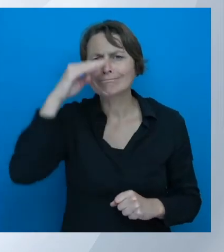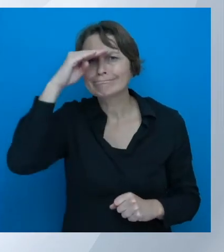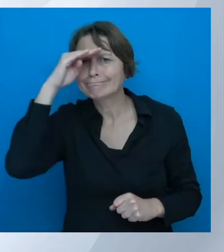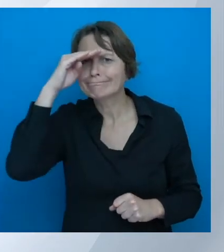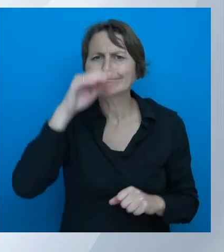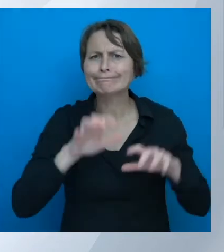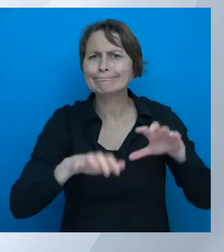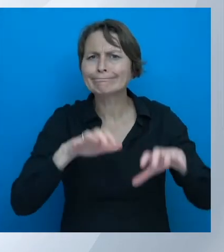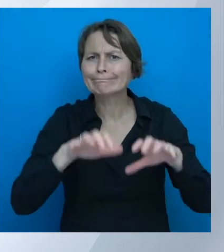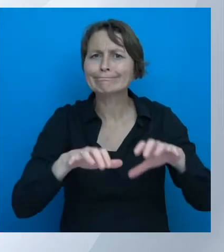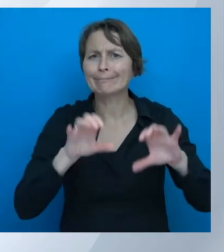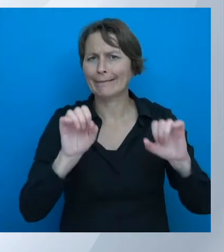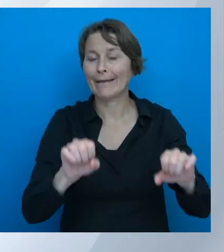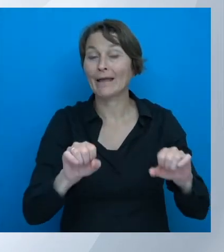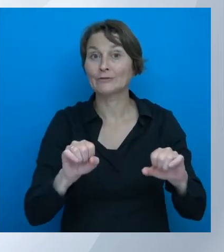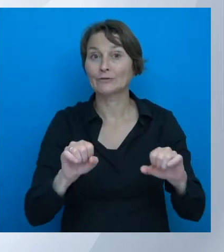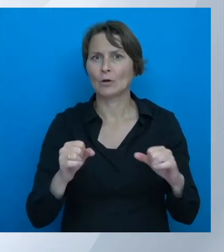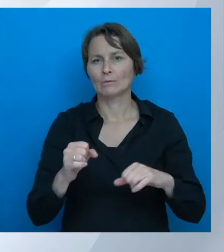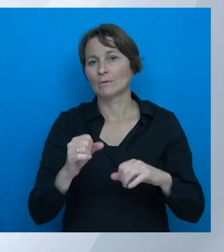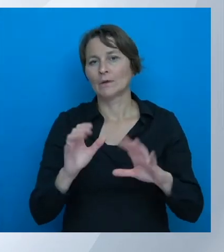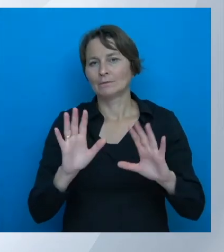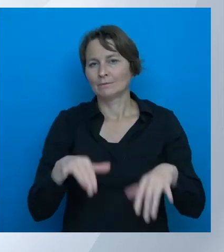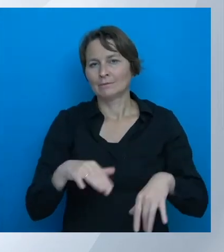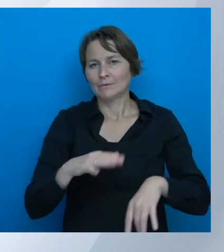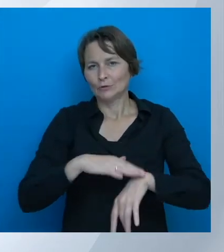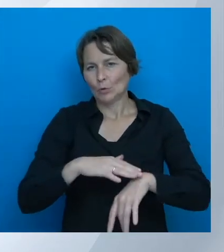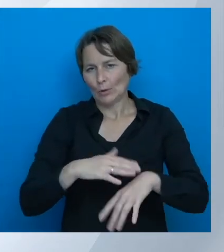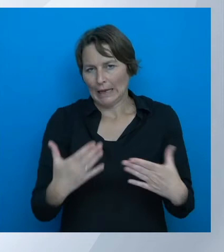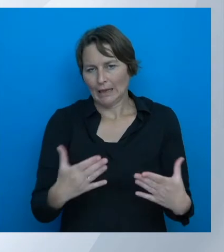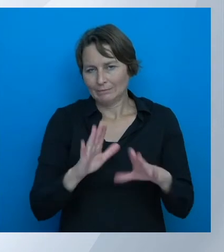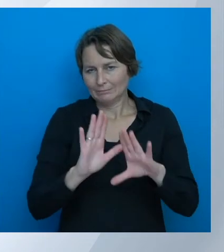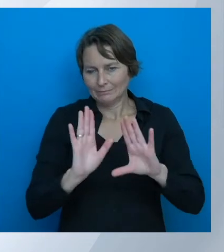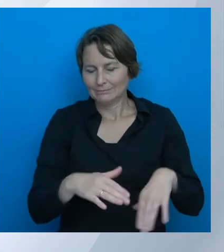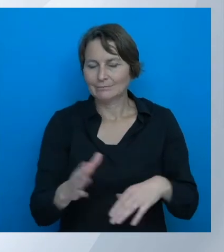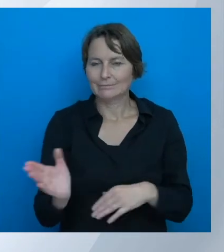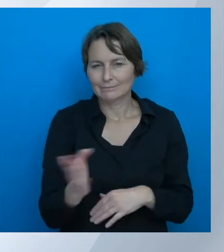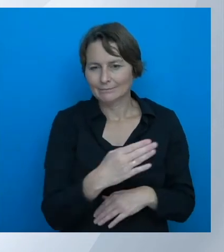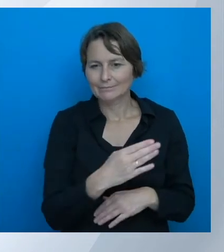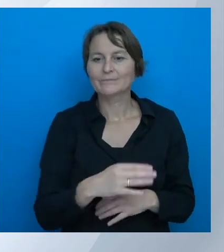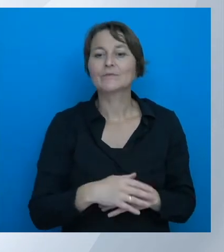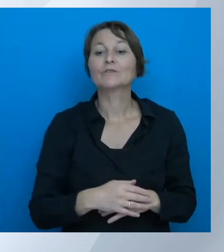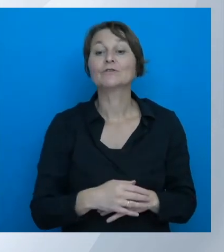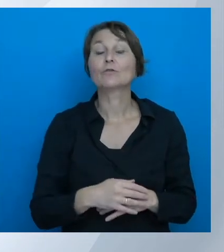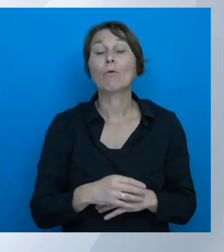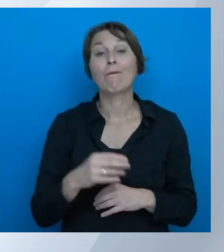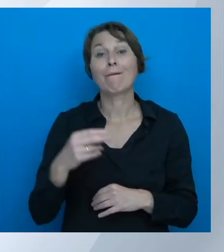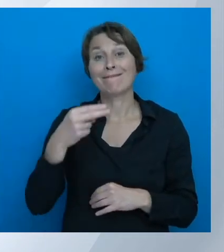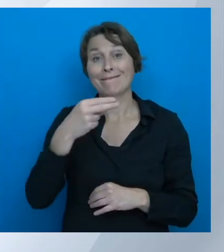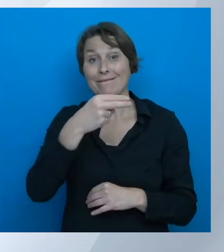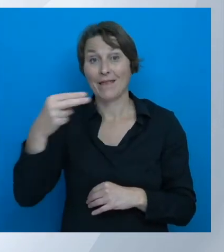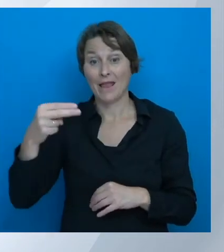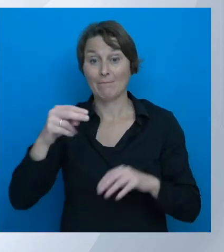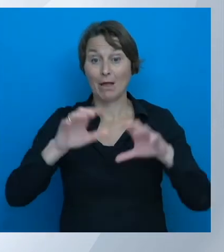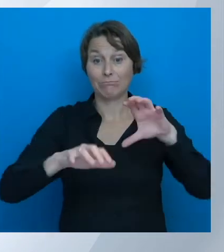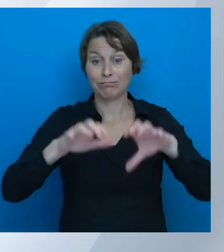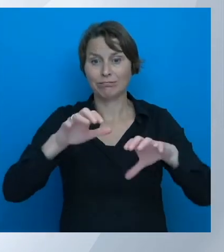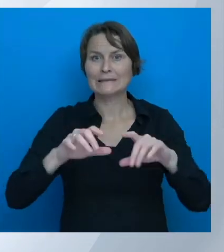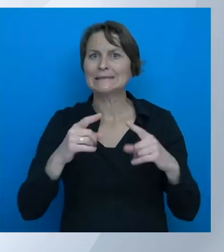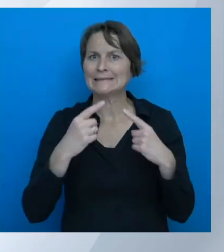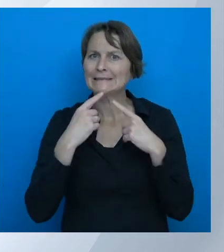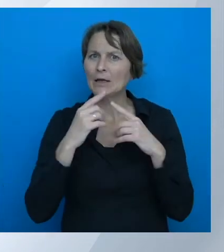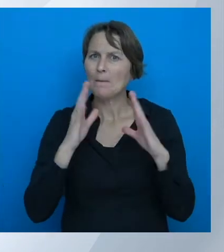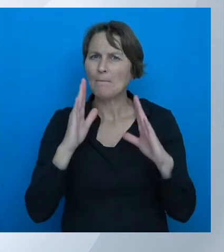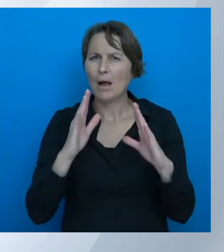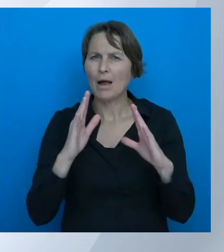I'm not going to do that today. We're going to give it a name. I need to make sure that this is actually created in a particular